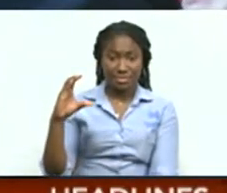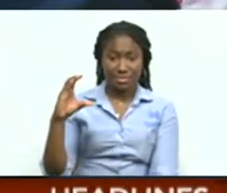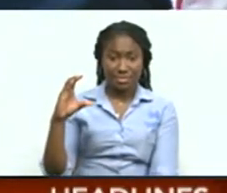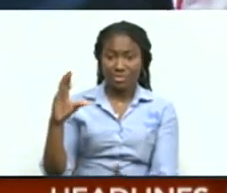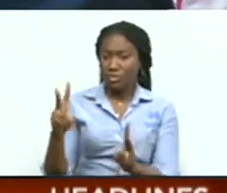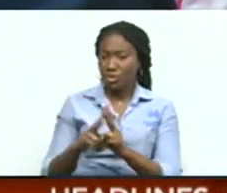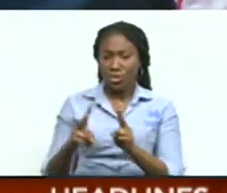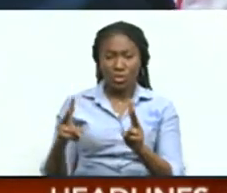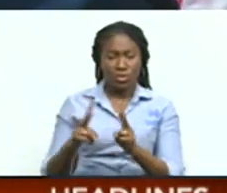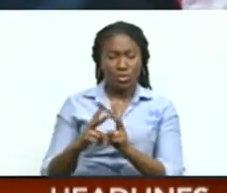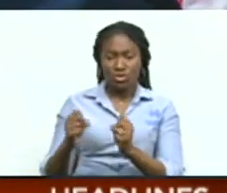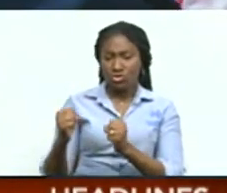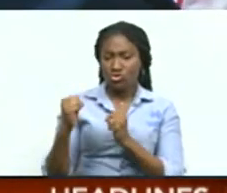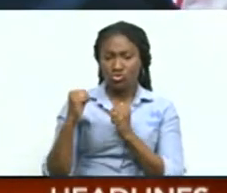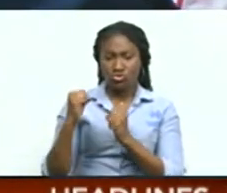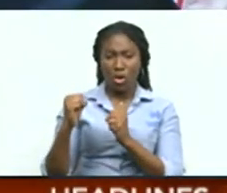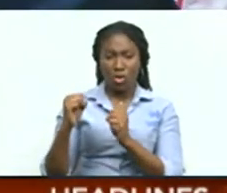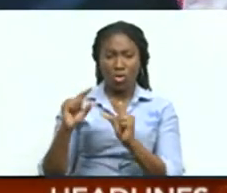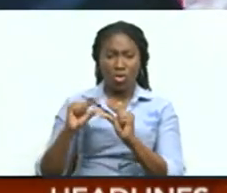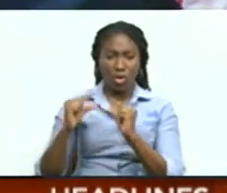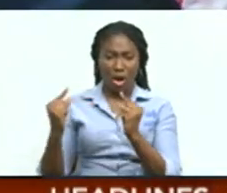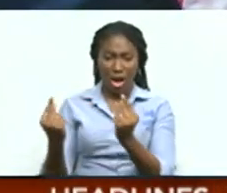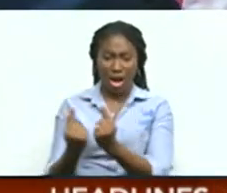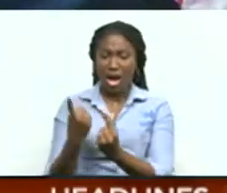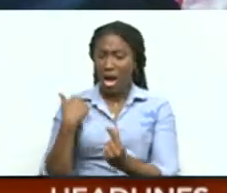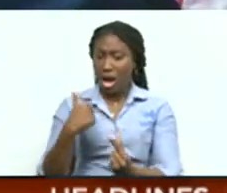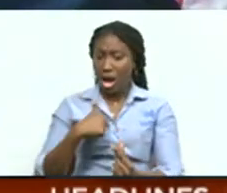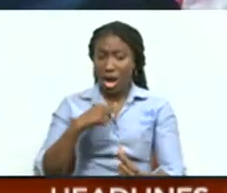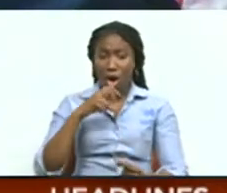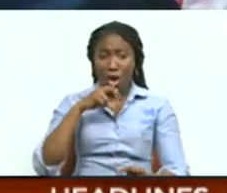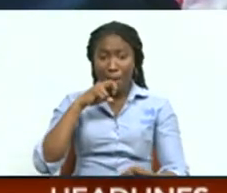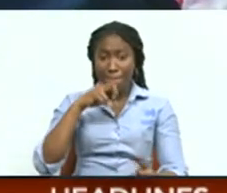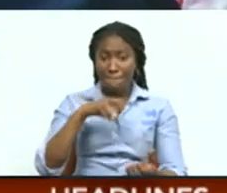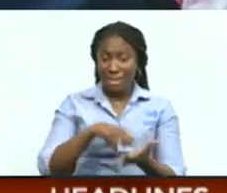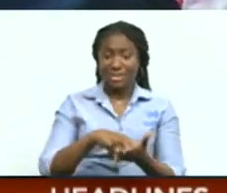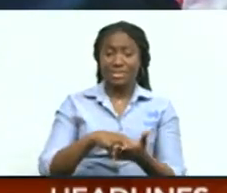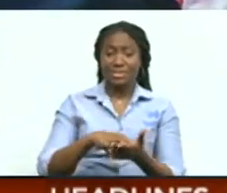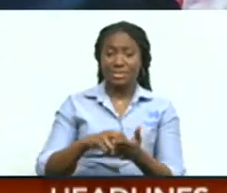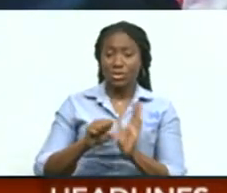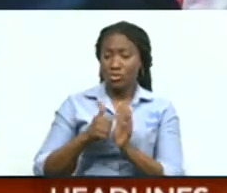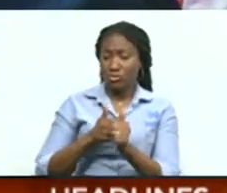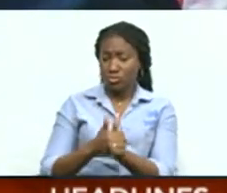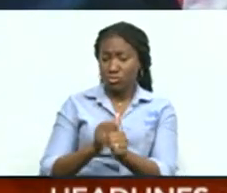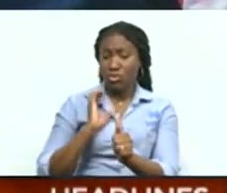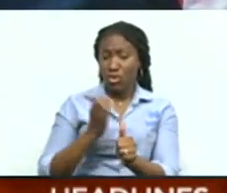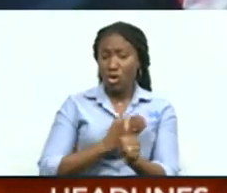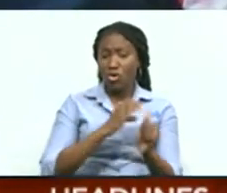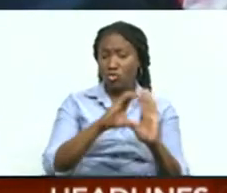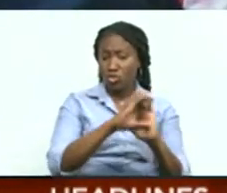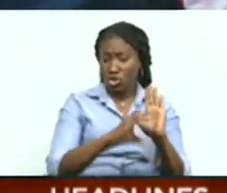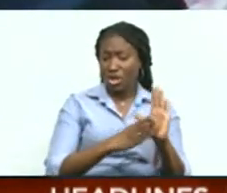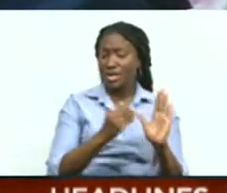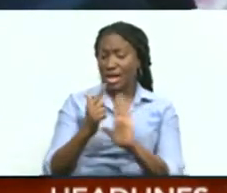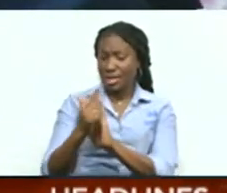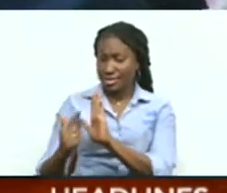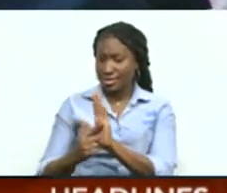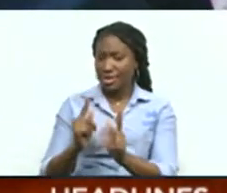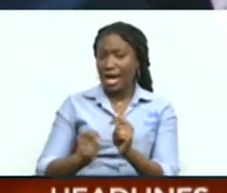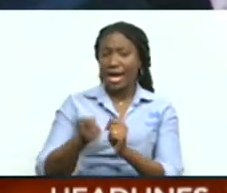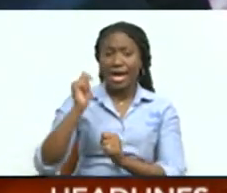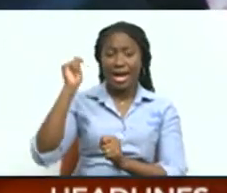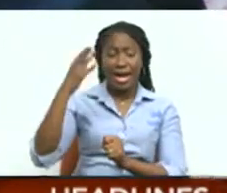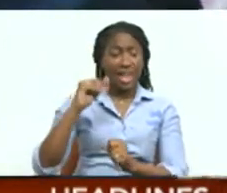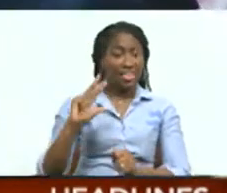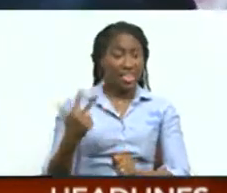very strong party. We remain committed to the party's constitution and to the laws of the land. And